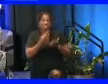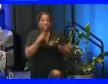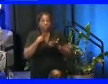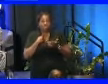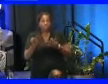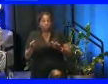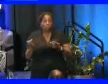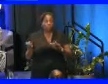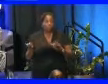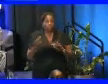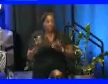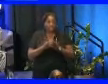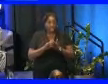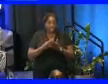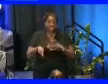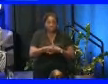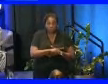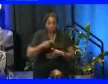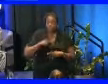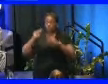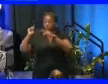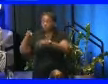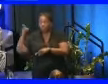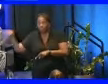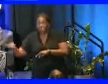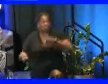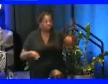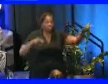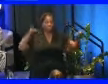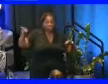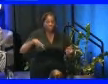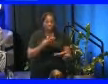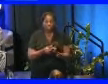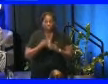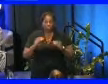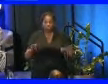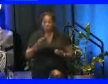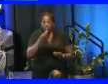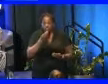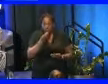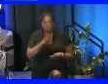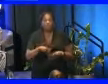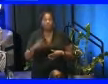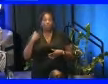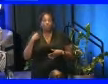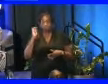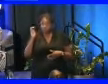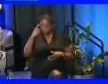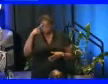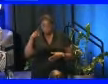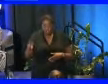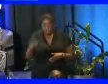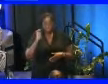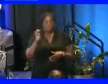next week and we'll find something for you. Or go over here to the soup kitchen and I get there, there's no food there. Or go, if we got transportation for you